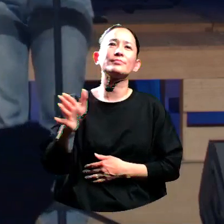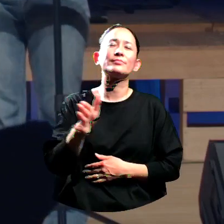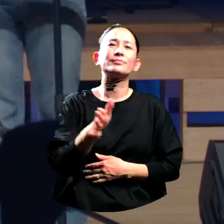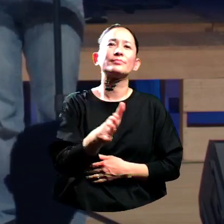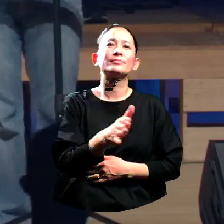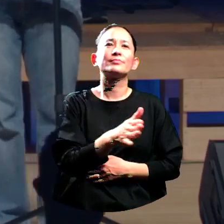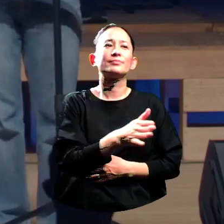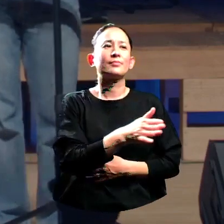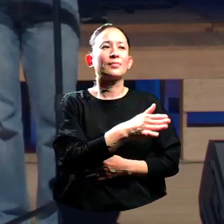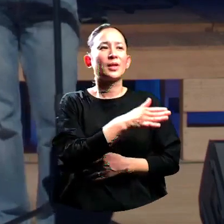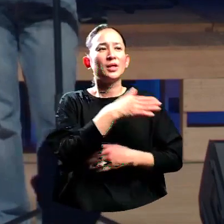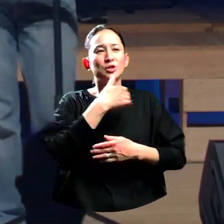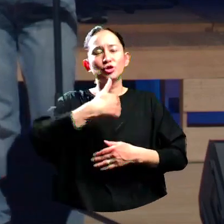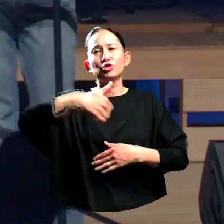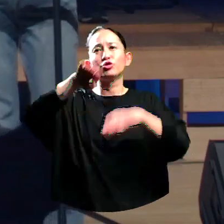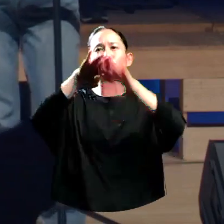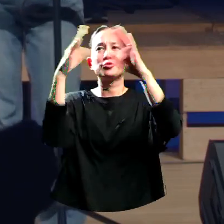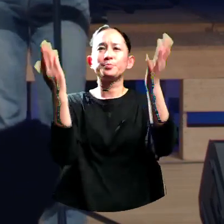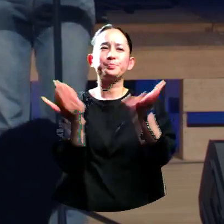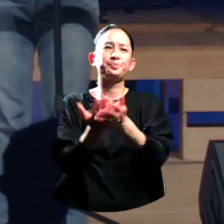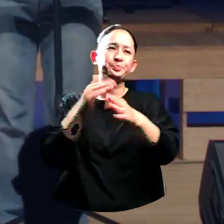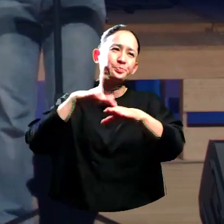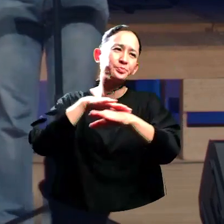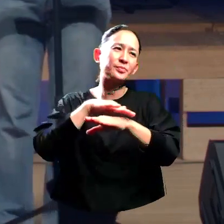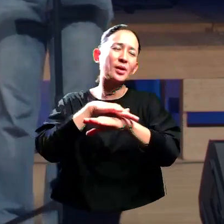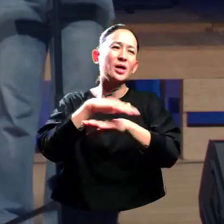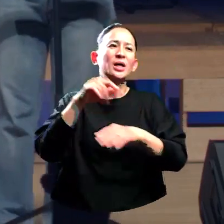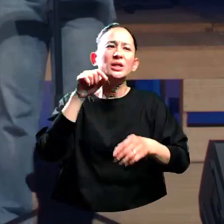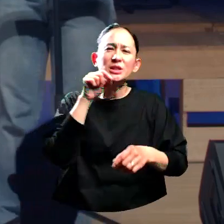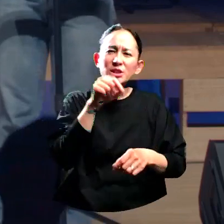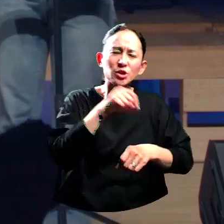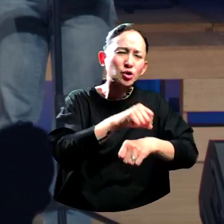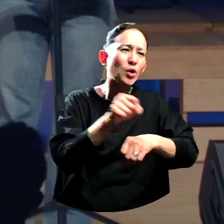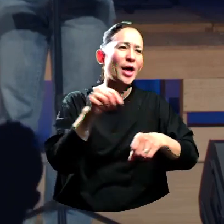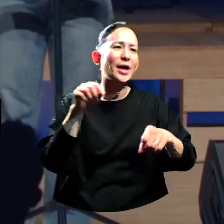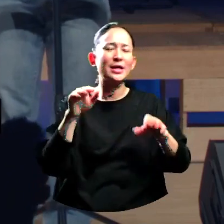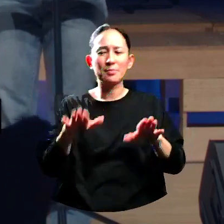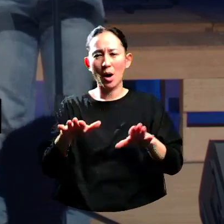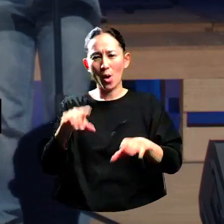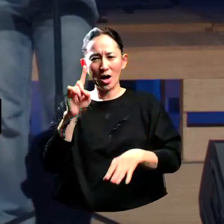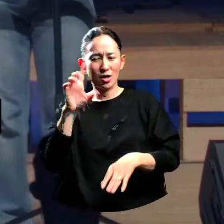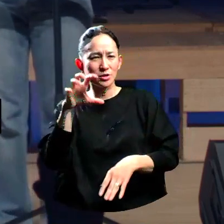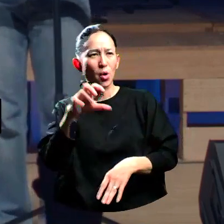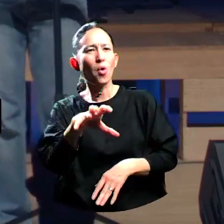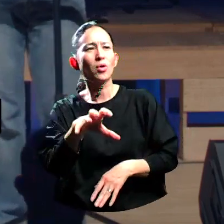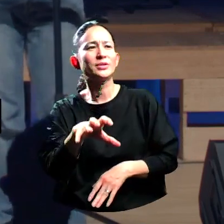overcome. That verse is now that released your steam. Our